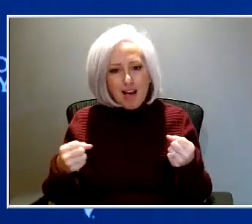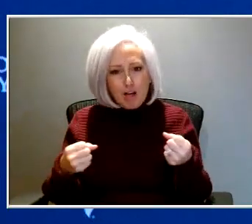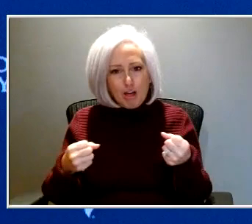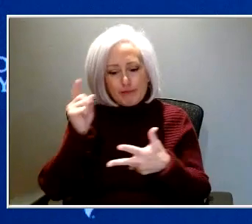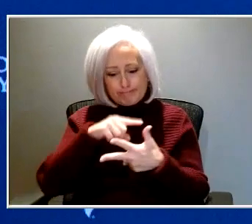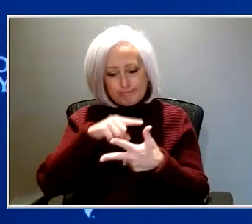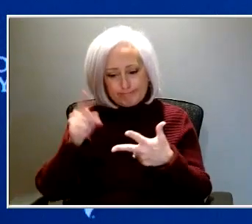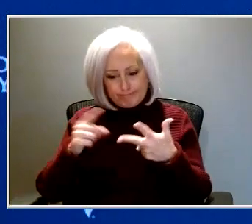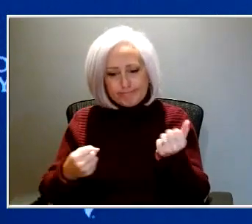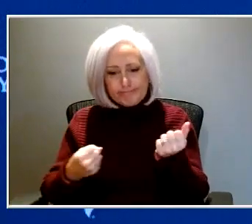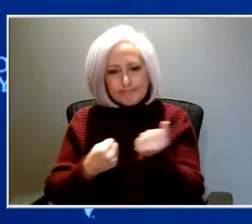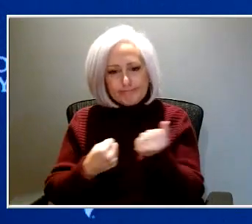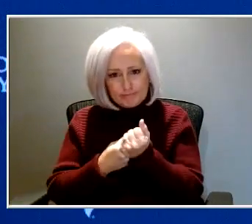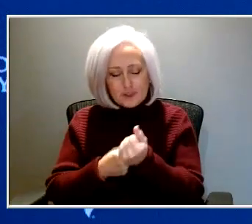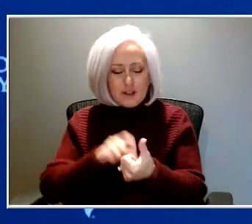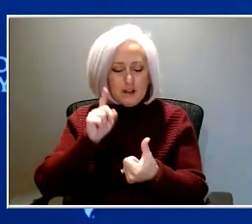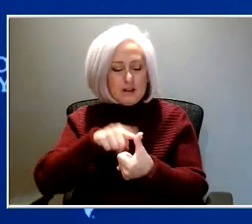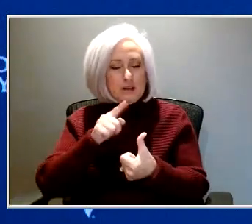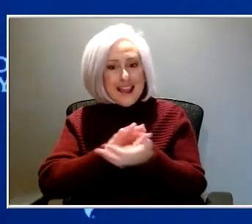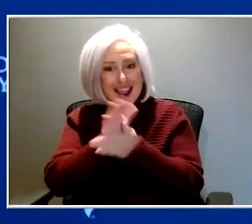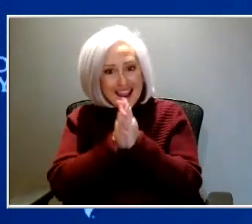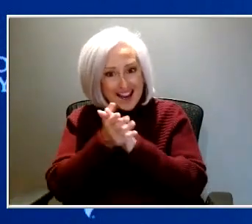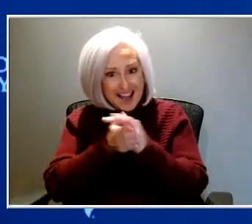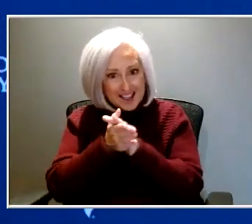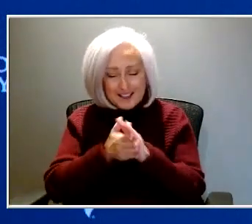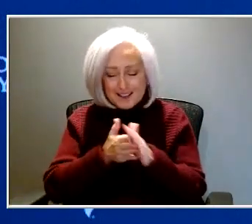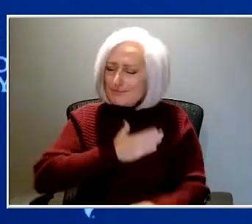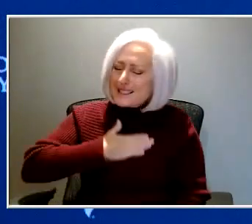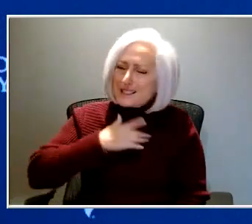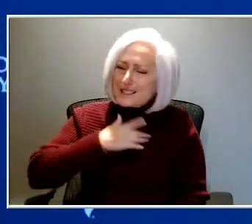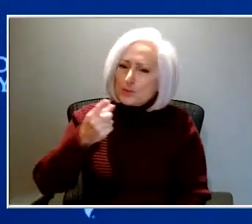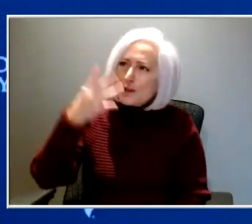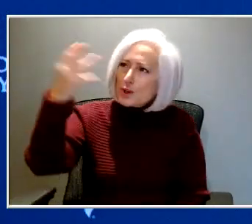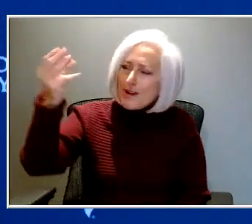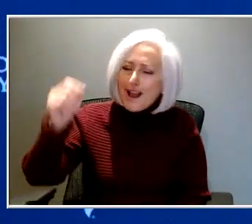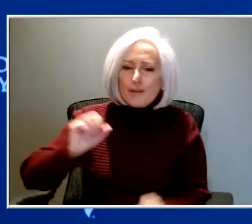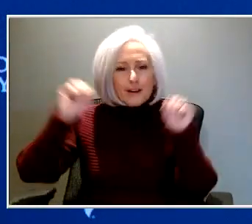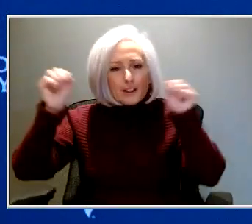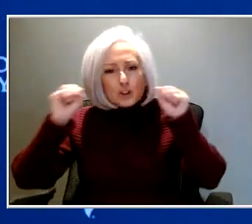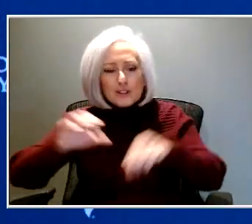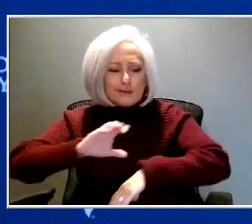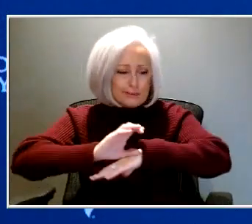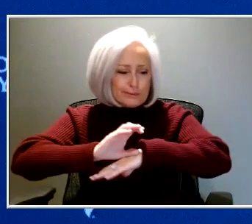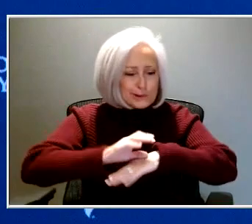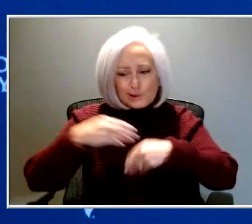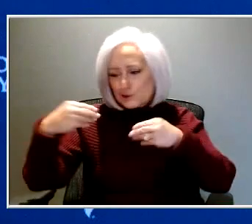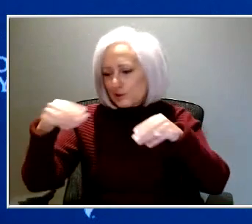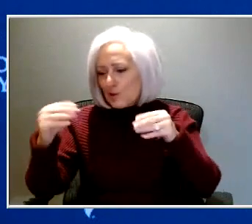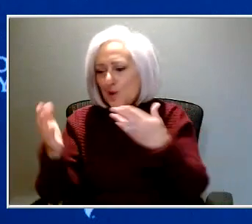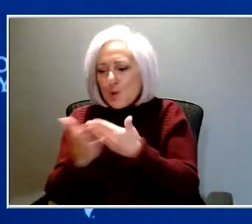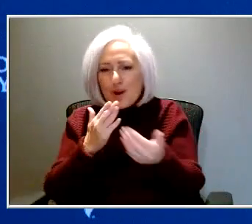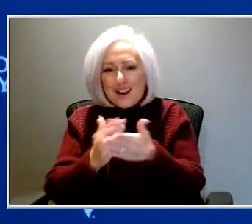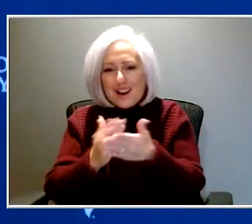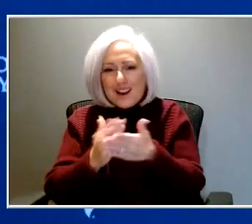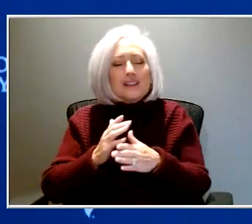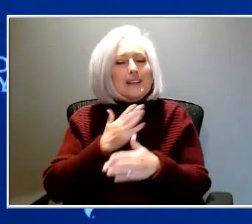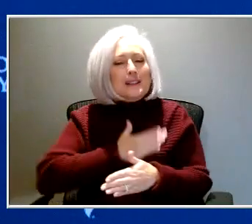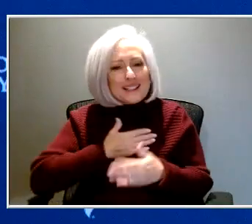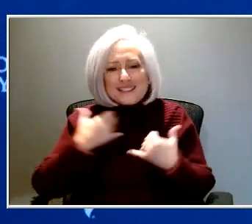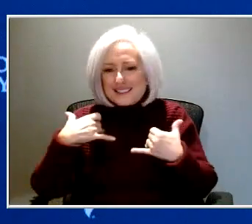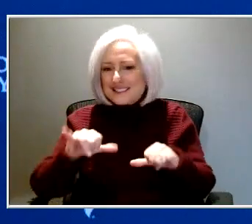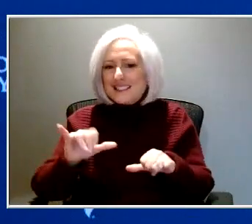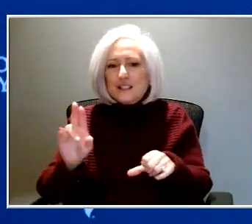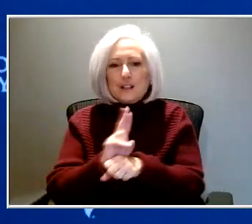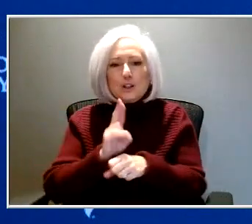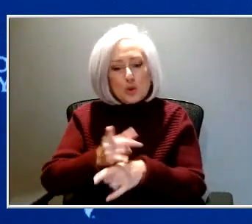hand hygiene. Please, when you're out in public, after the gym, after church, after going to the store, remember you can still use the alcohol gel, but